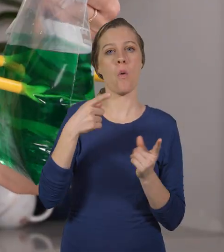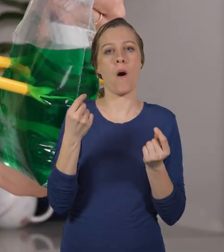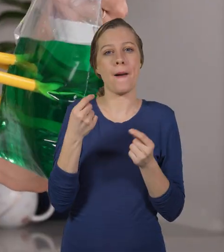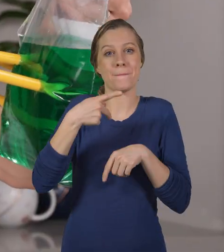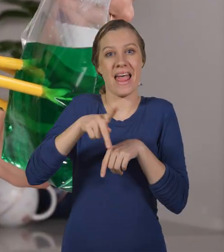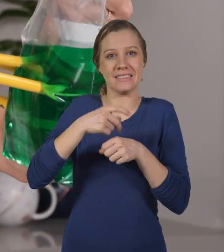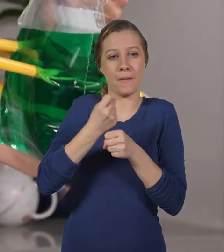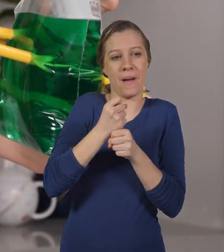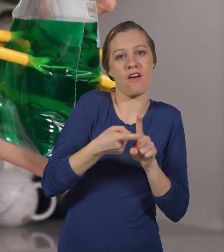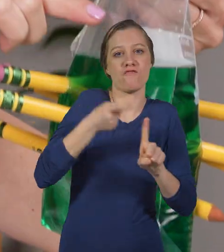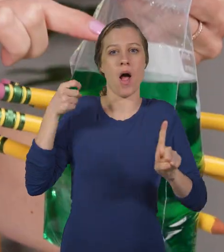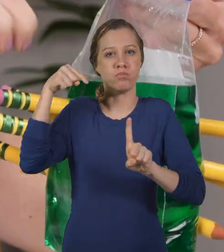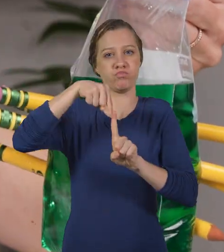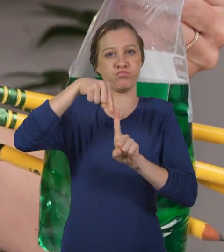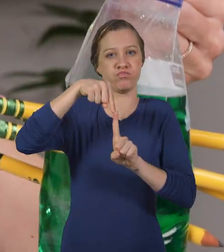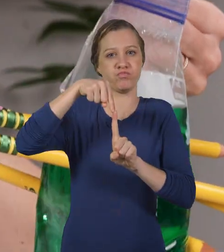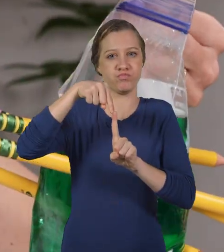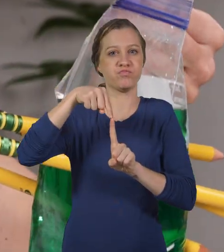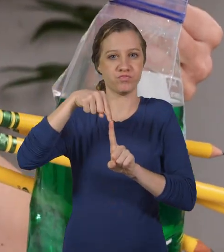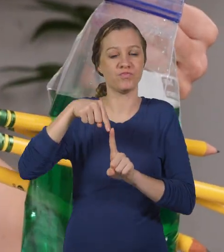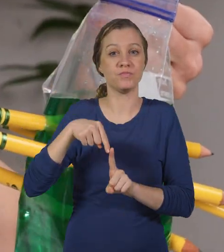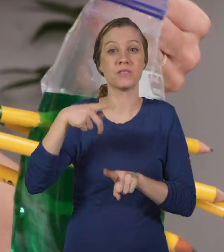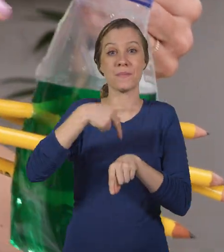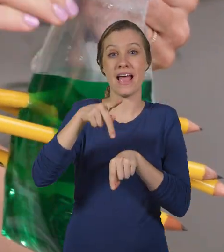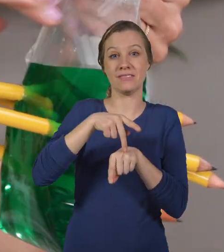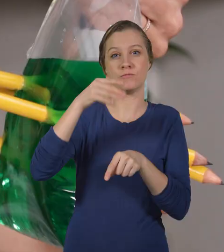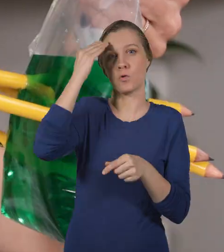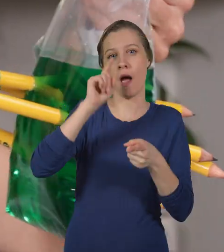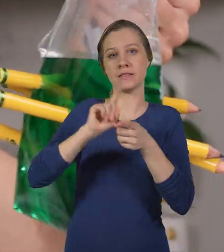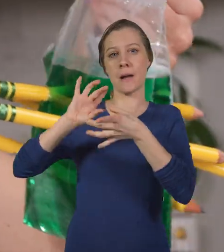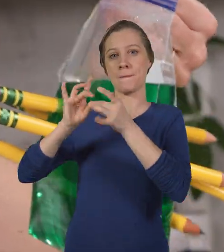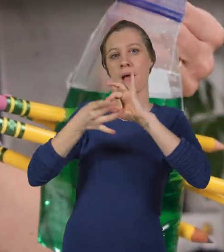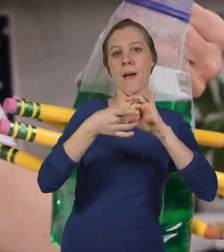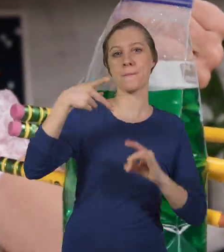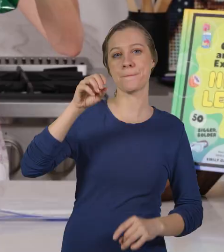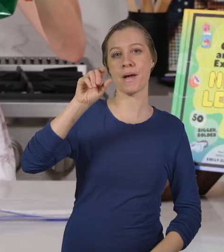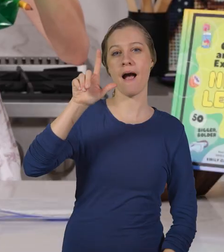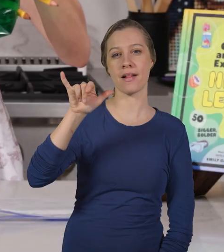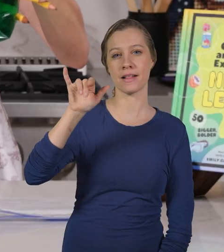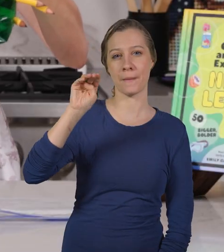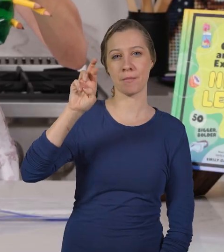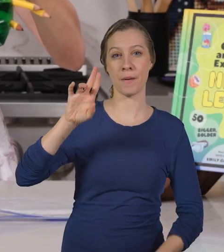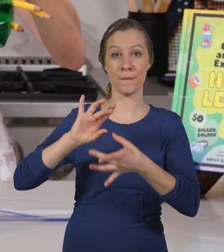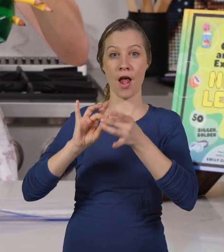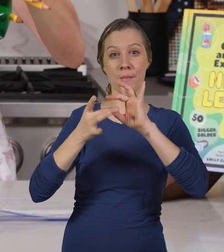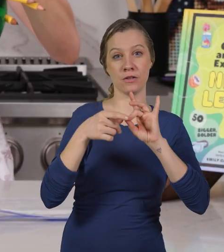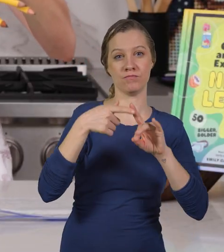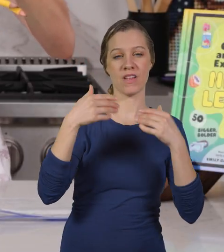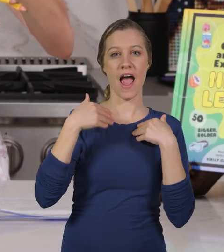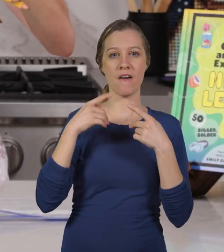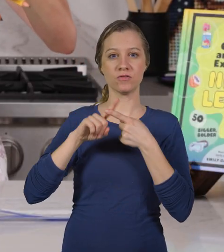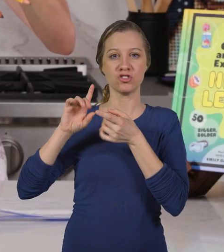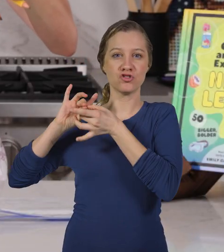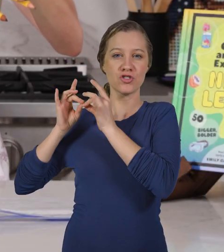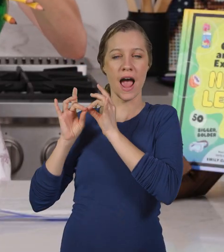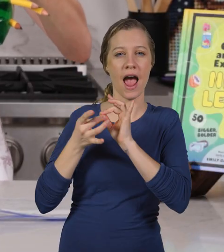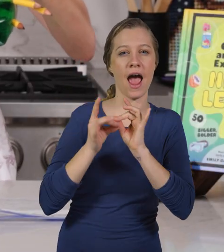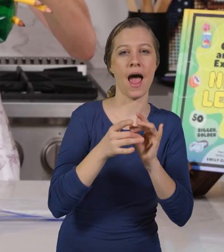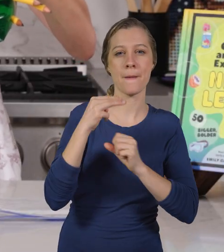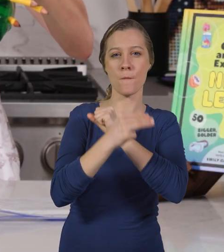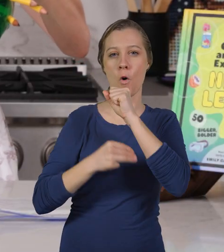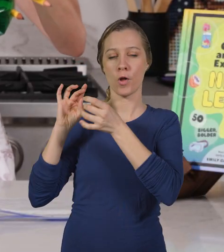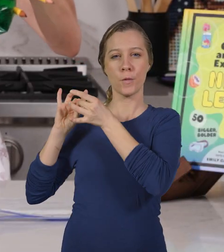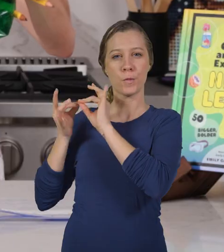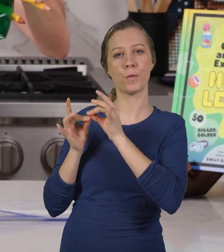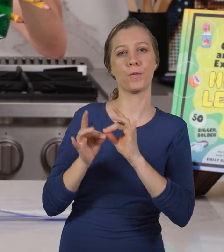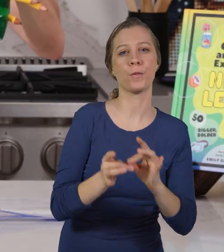it all has to do with what the plastic is made out of. This plastic is what's known as a polymer. A polymer is made up of